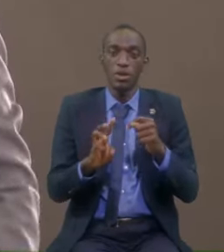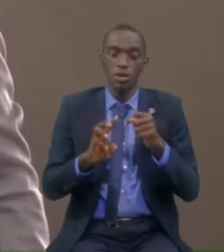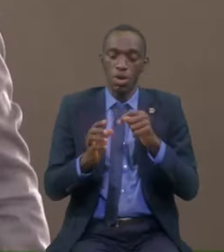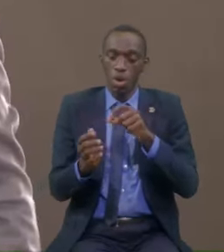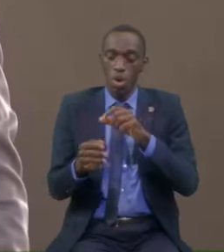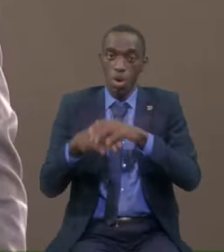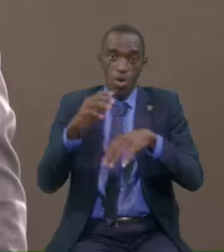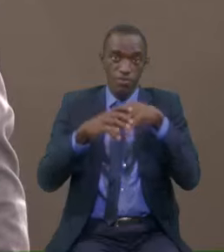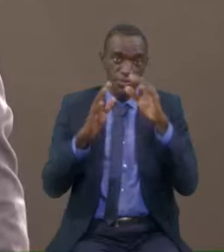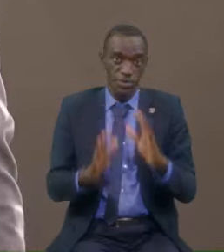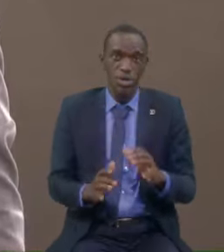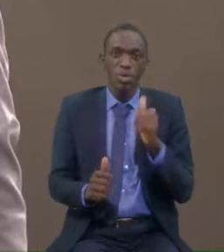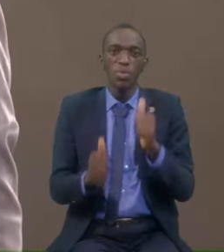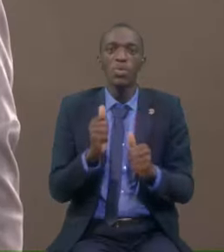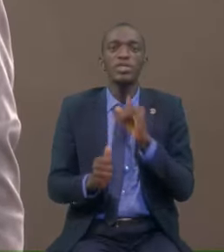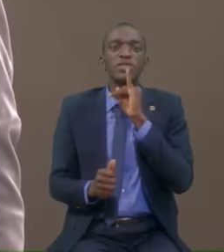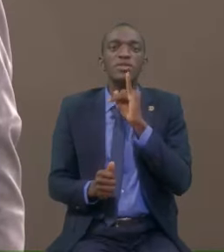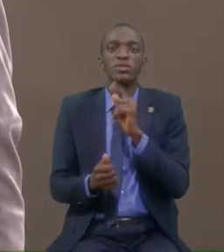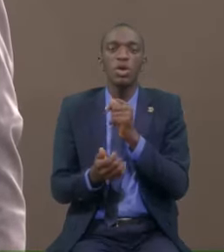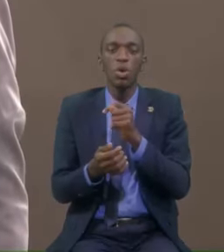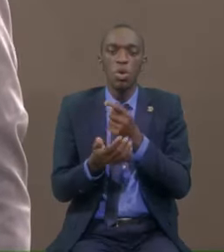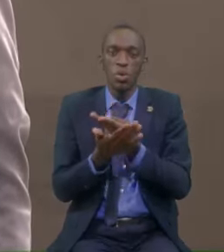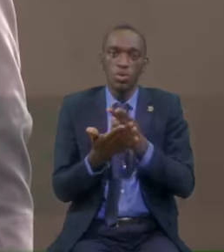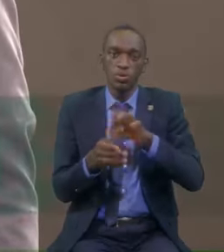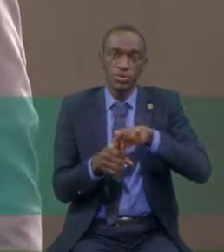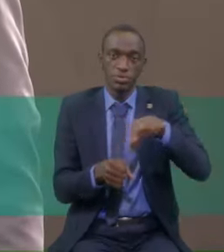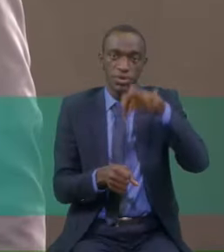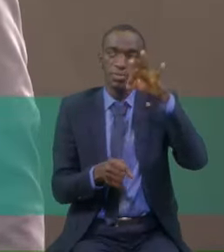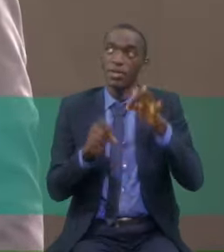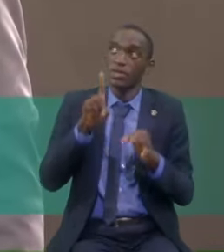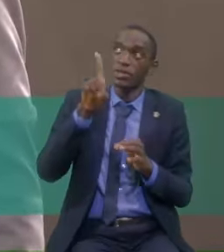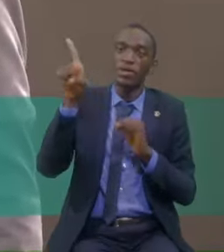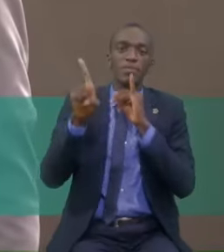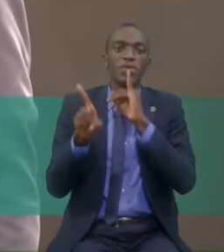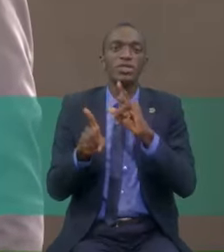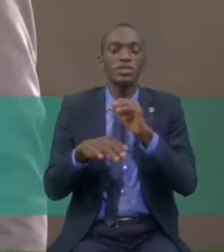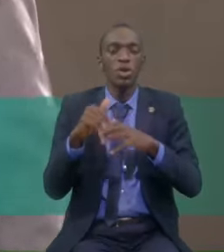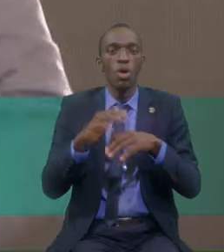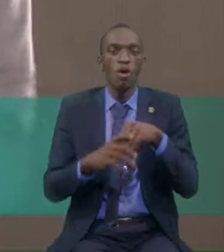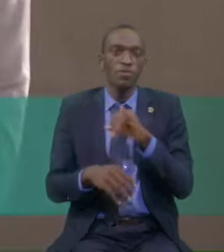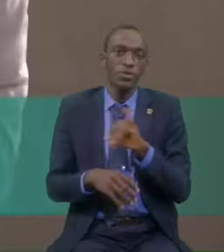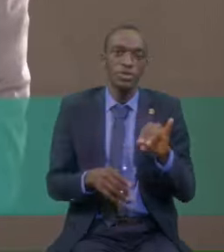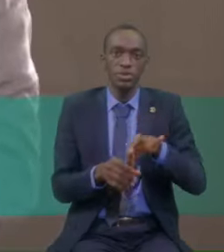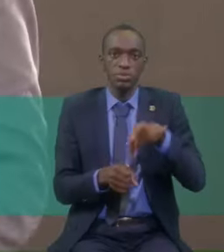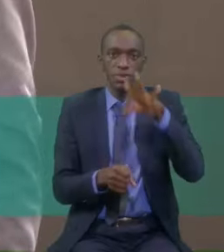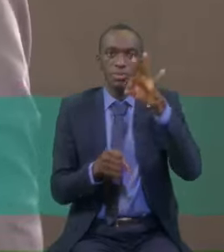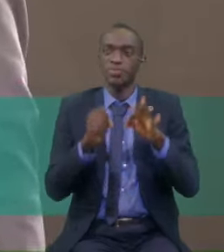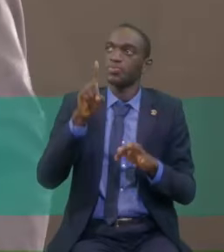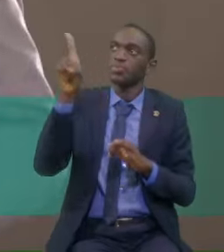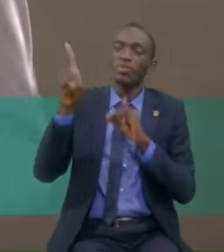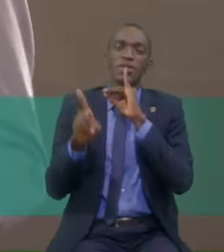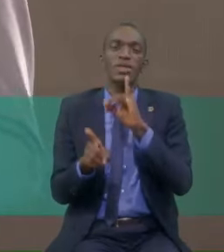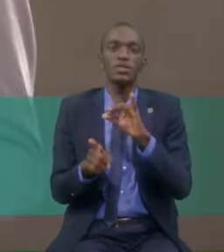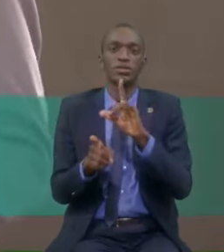He is the comforting Spirit. He is the caring Spirit. He is the